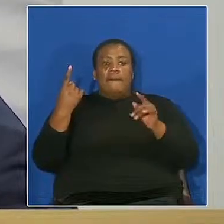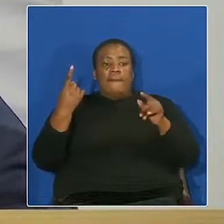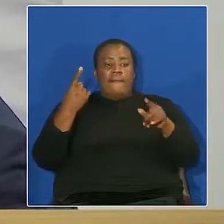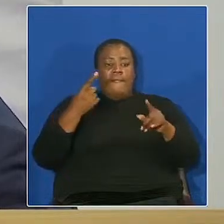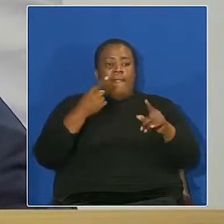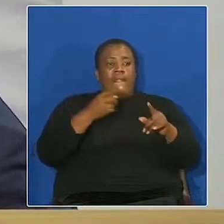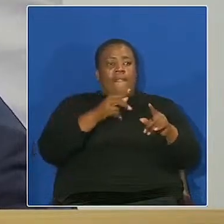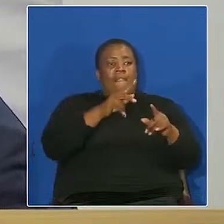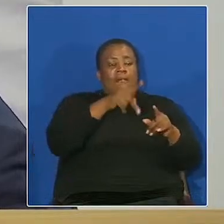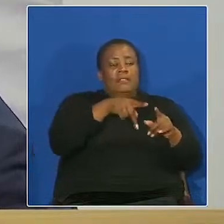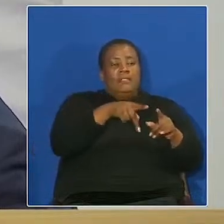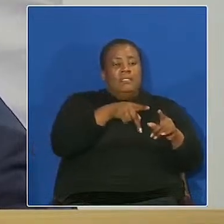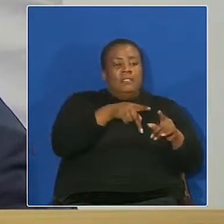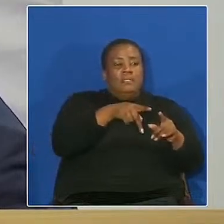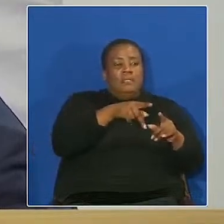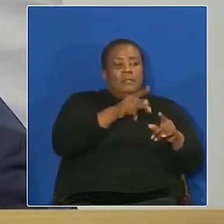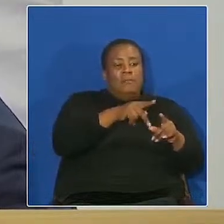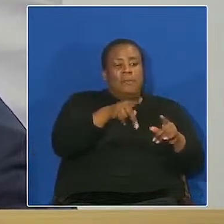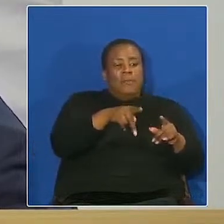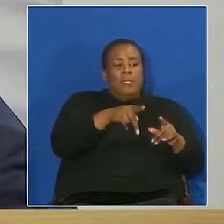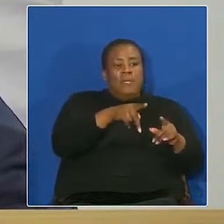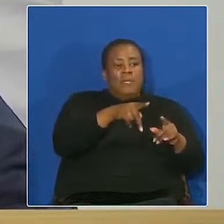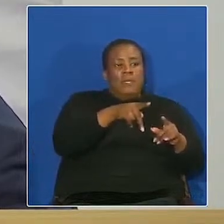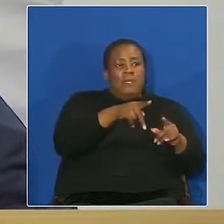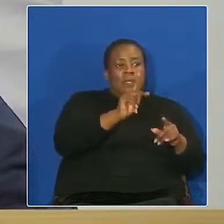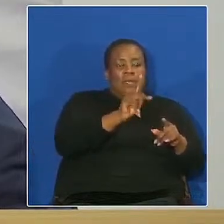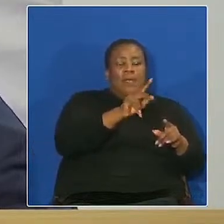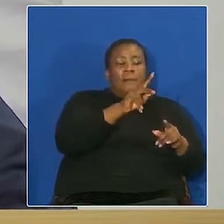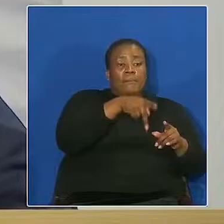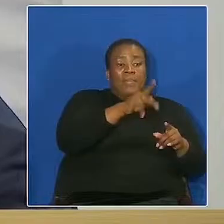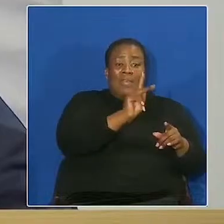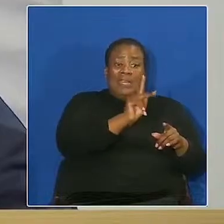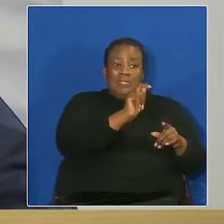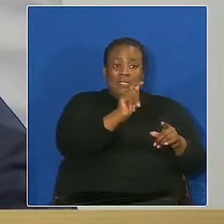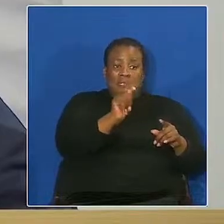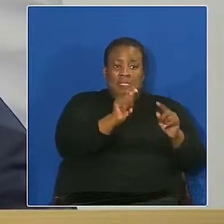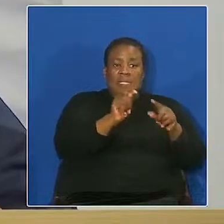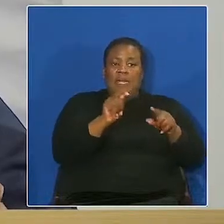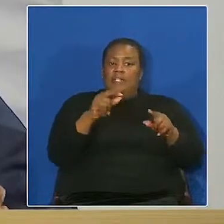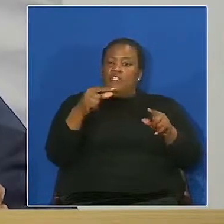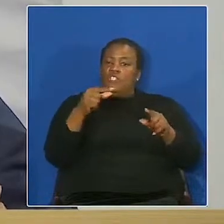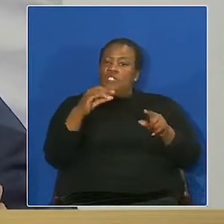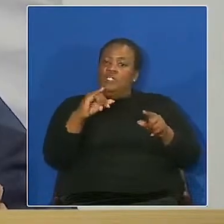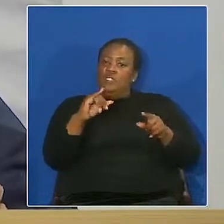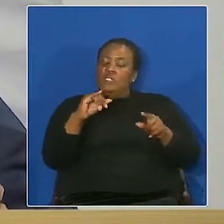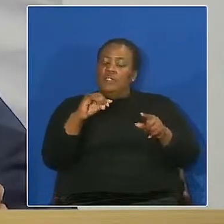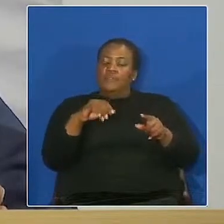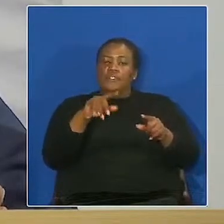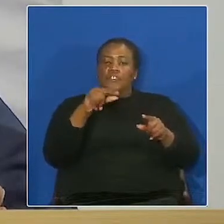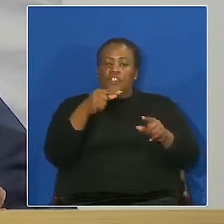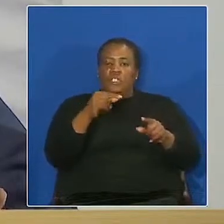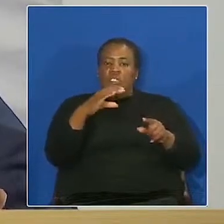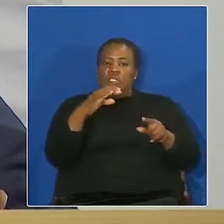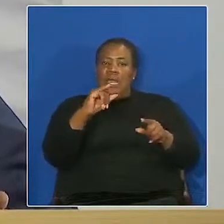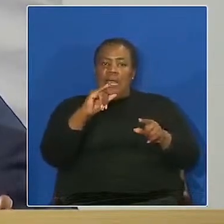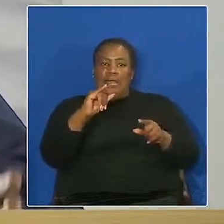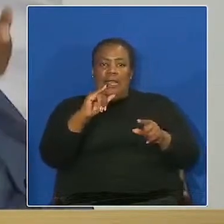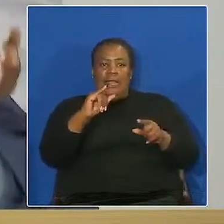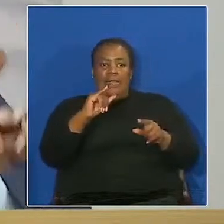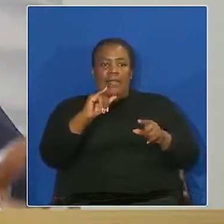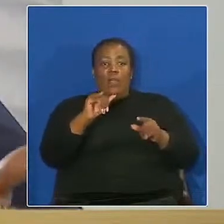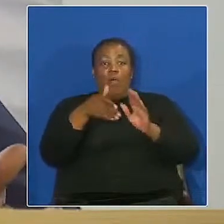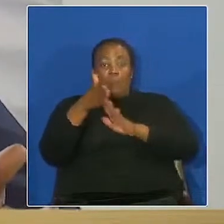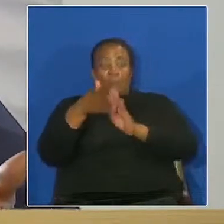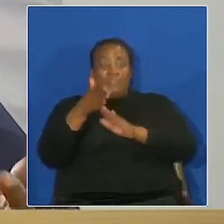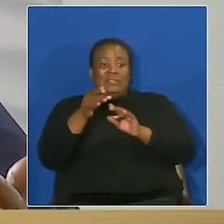the GCI ops on the 6th. And then it is from that day when the